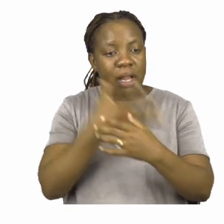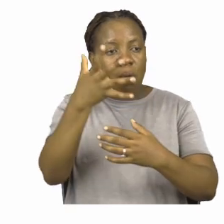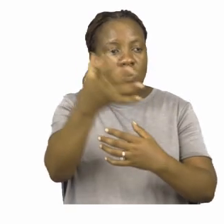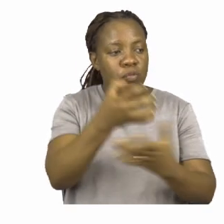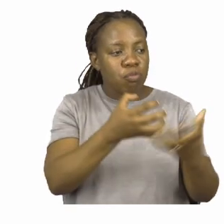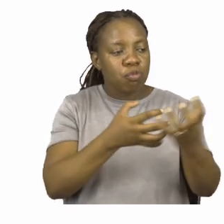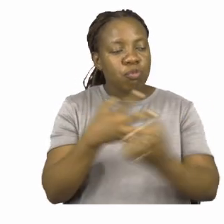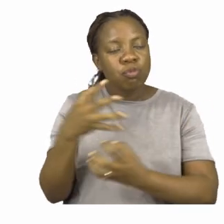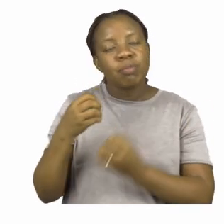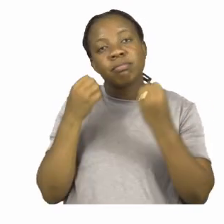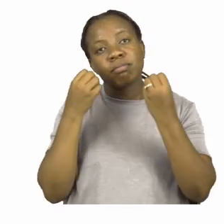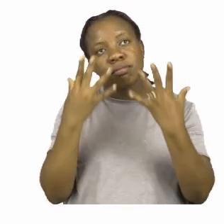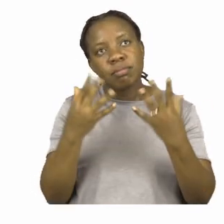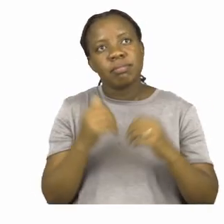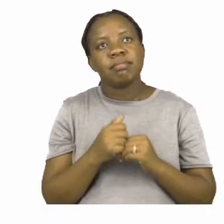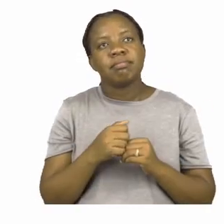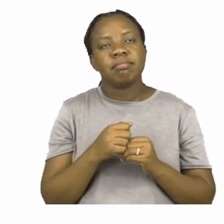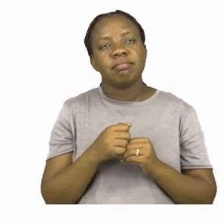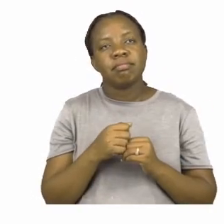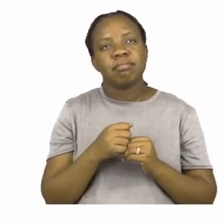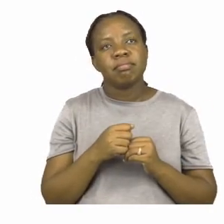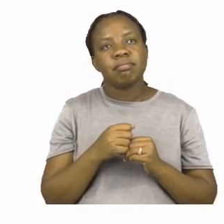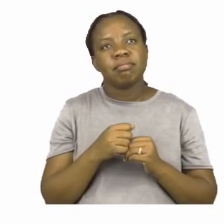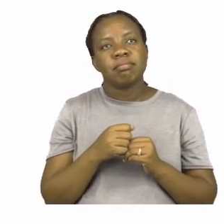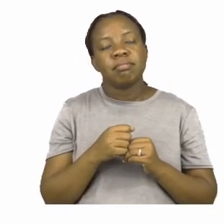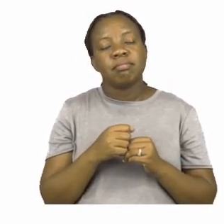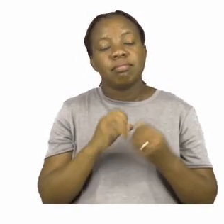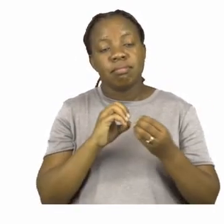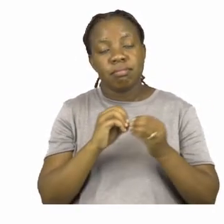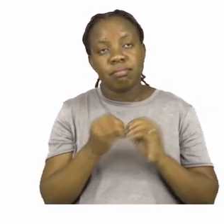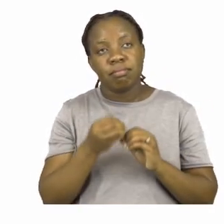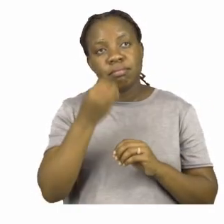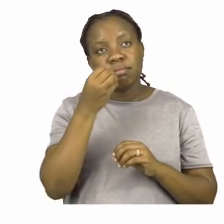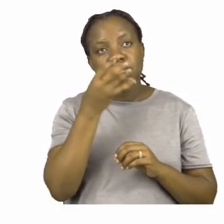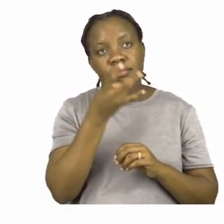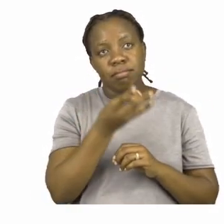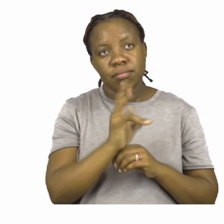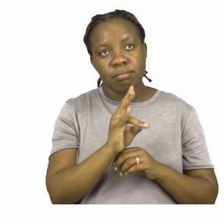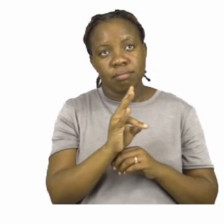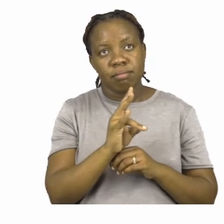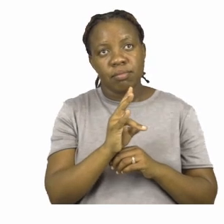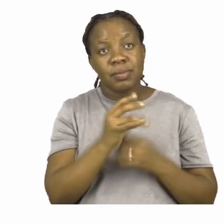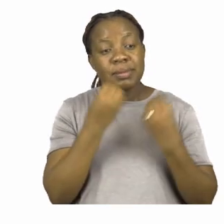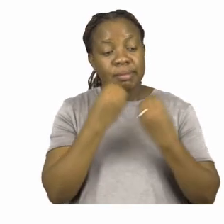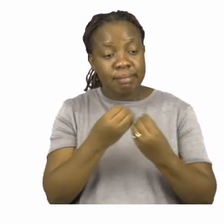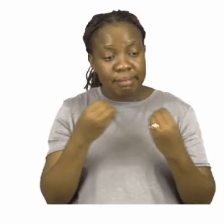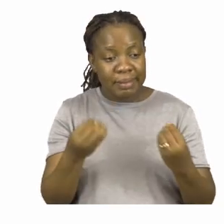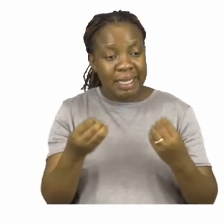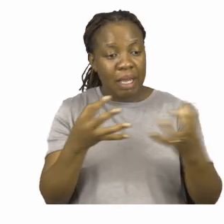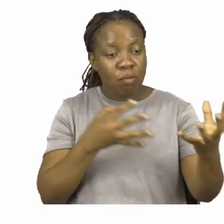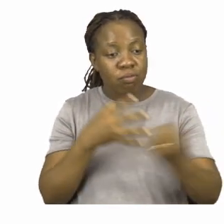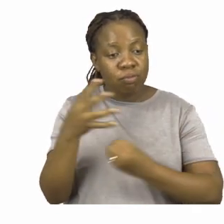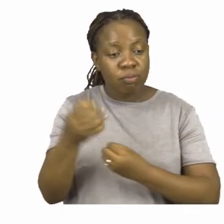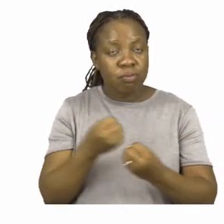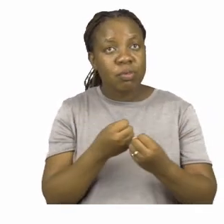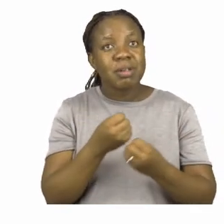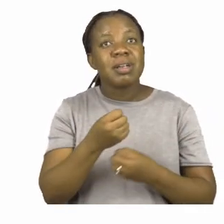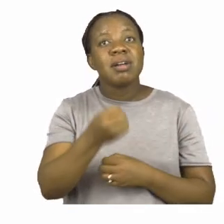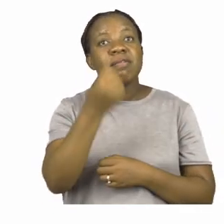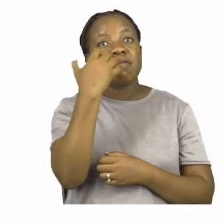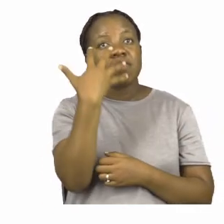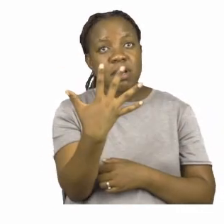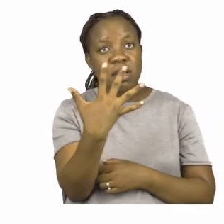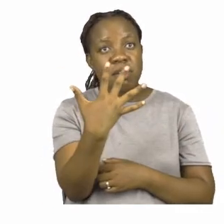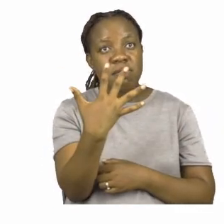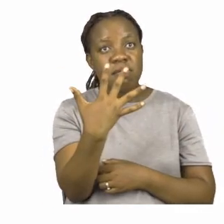7, if they caught 5 butterflies, how many butterflies could they not